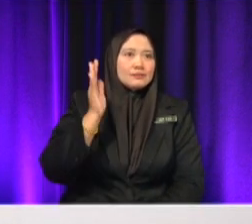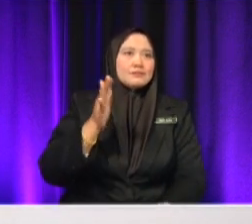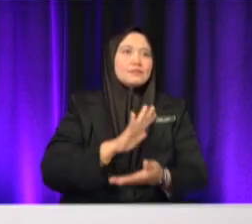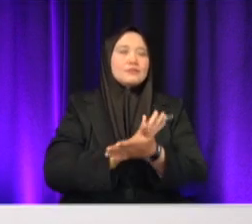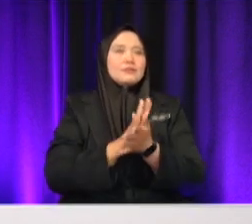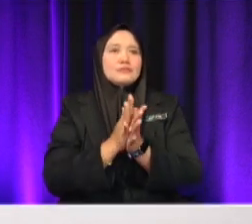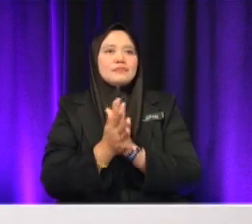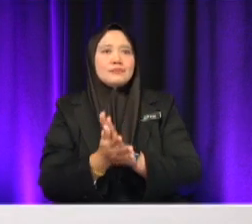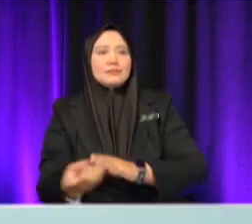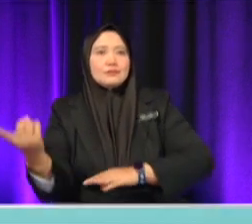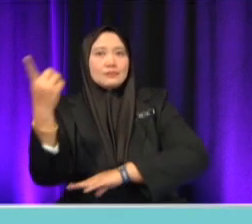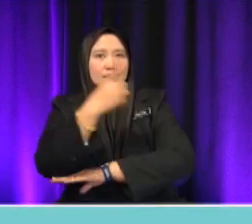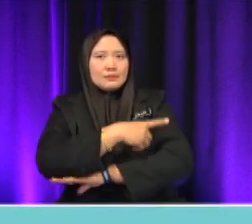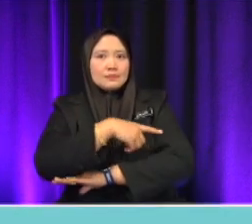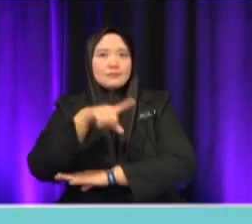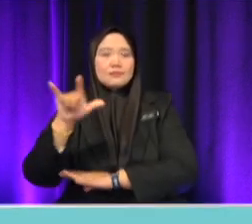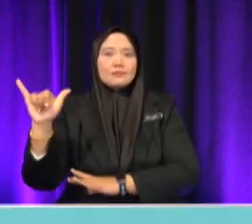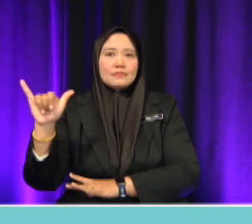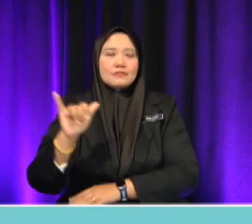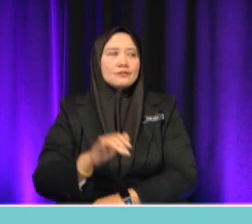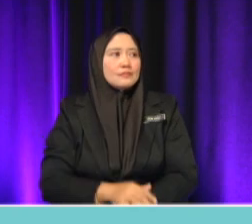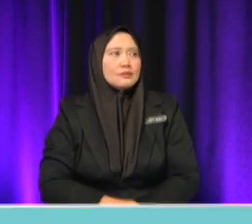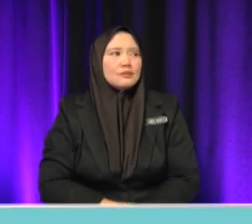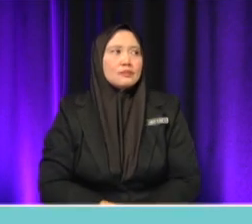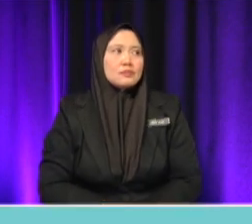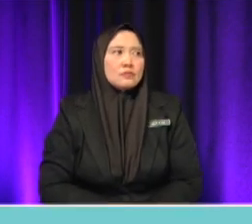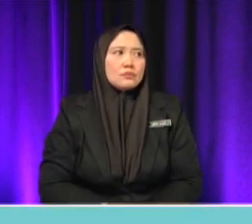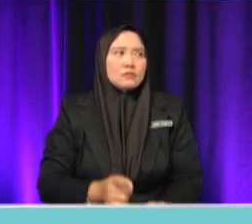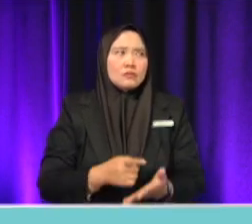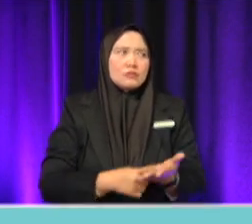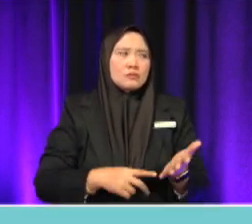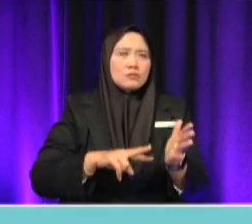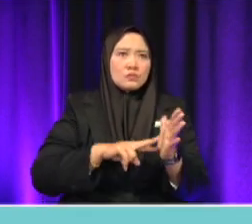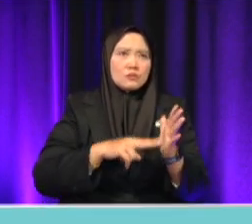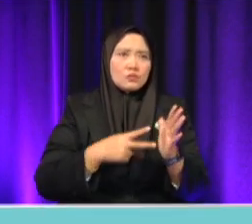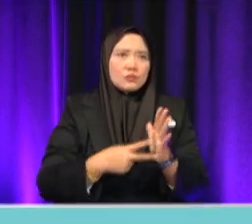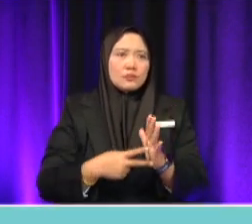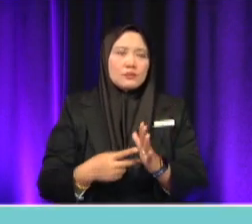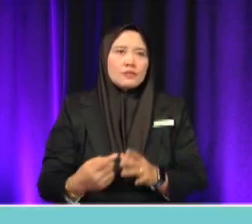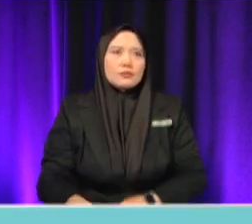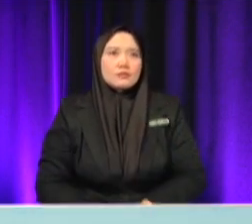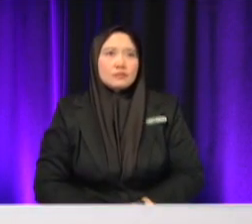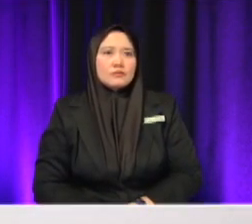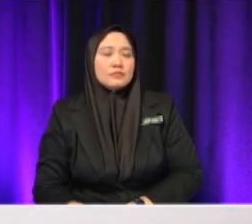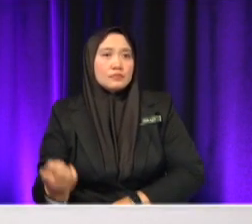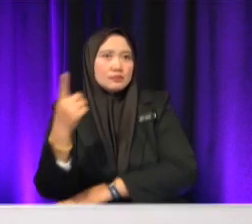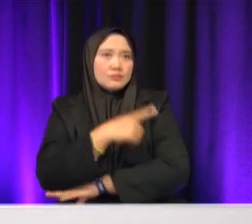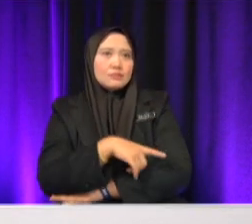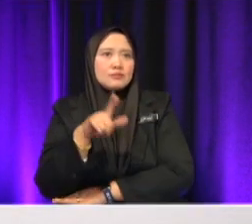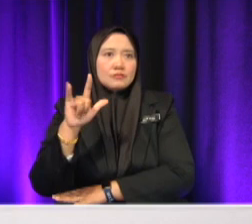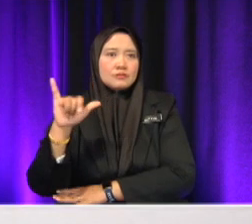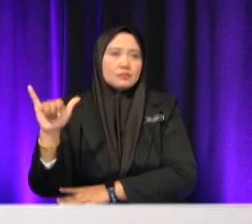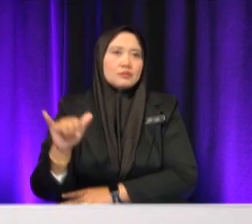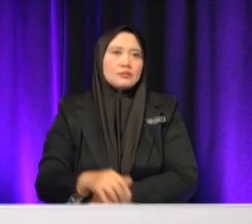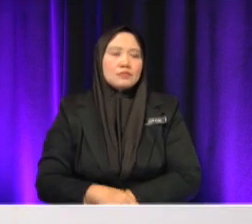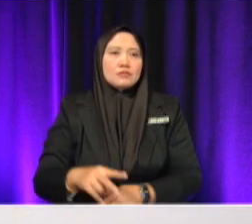The word form is daily. Daily. So what's the meaning of daily, Akila? Basically, daily means every